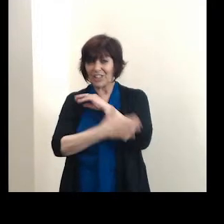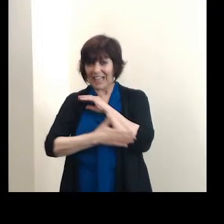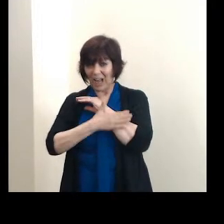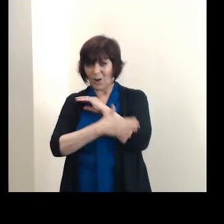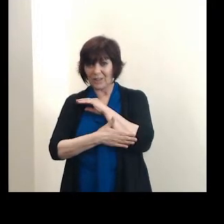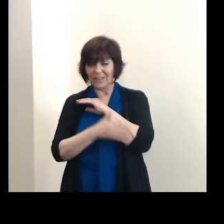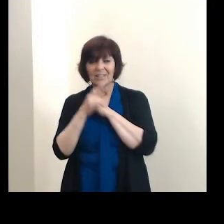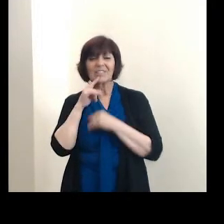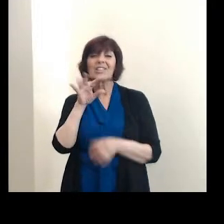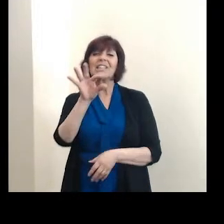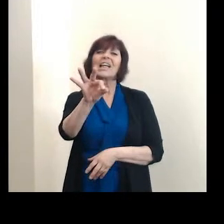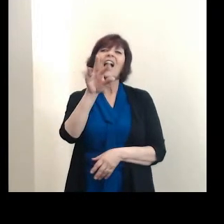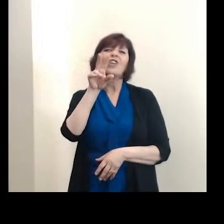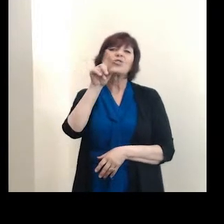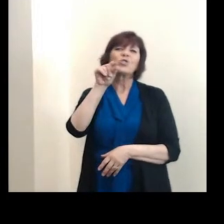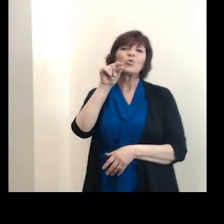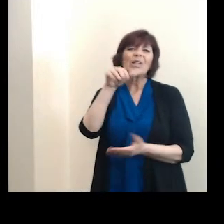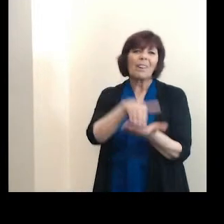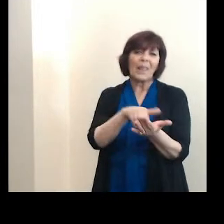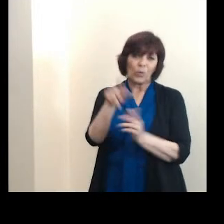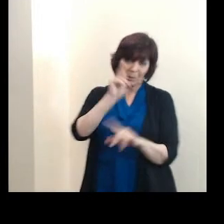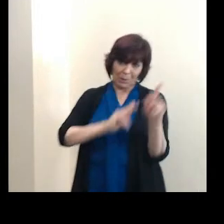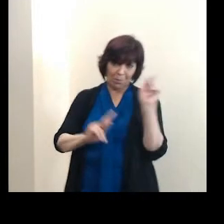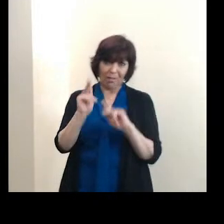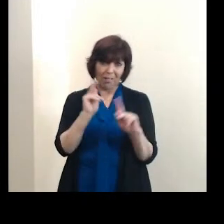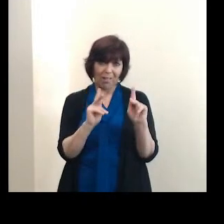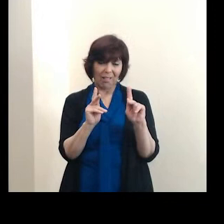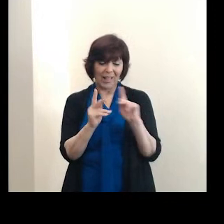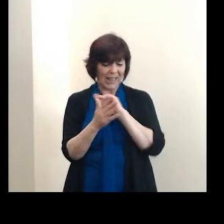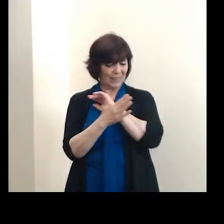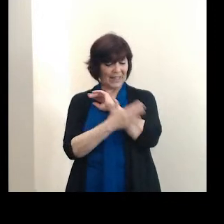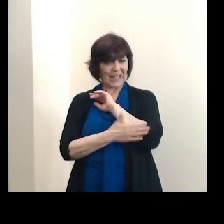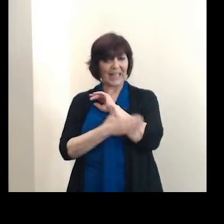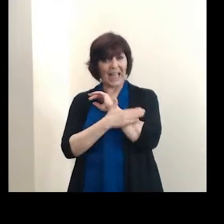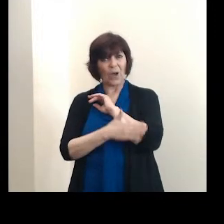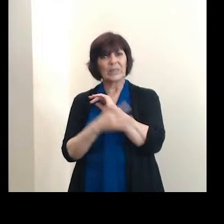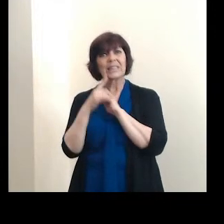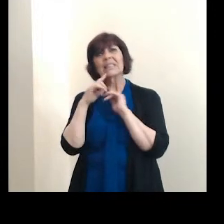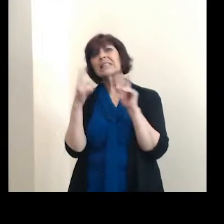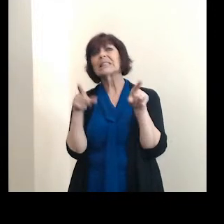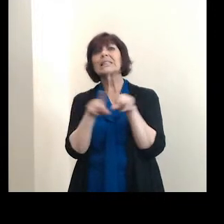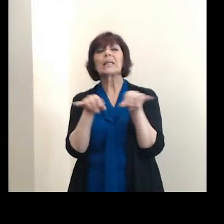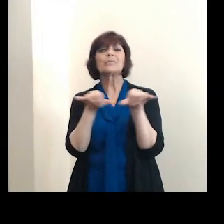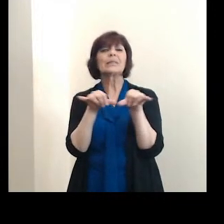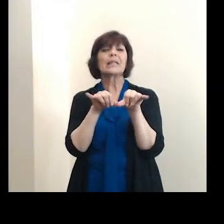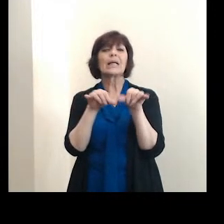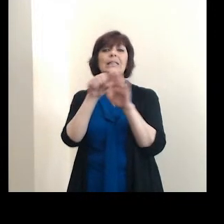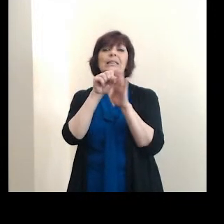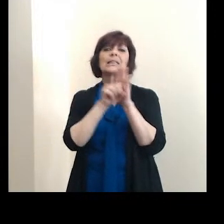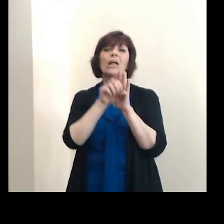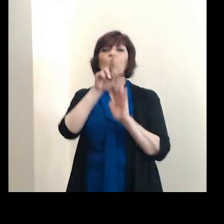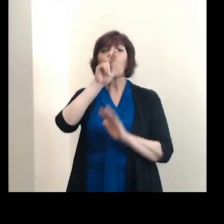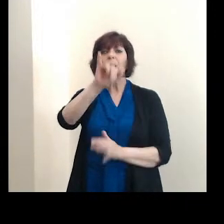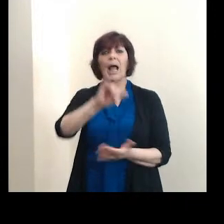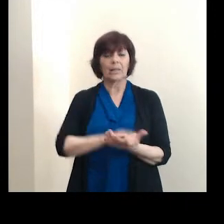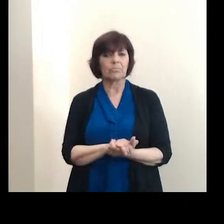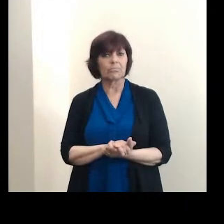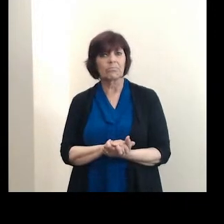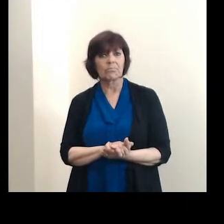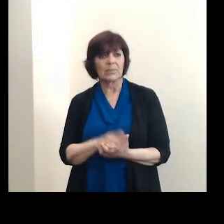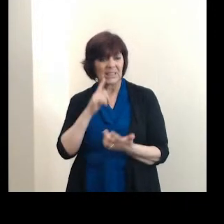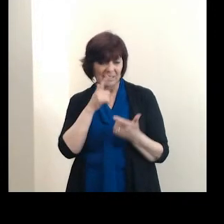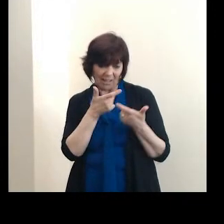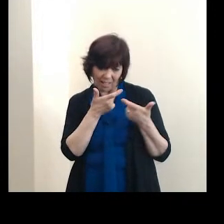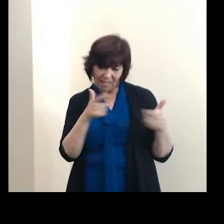There's 920,000 or so residents, but the county is geographically the same size as the state of Rhode Island. It's actually one of the largest